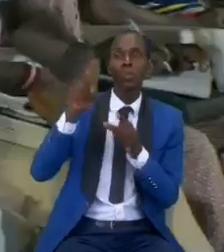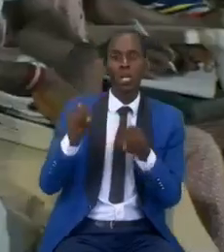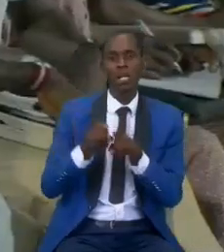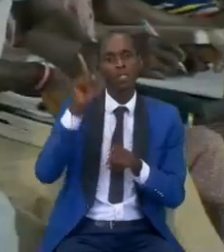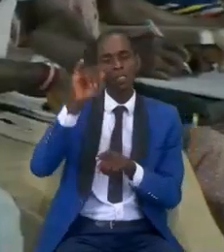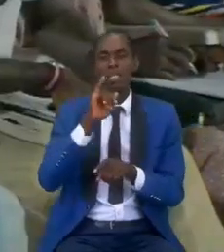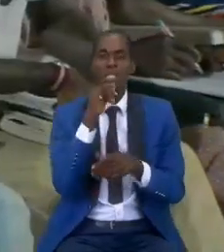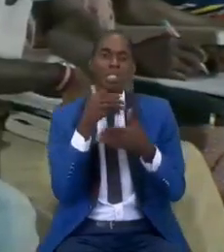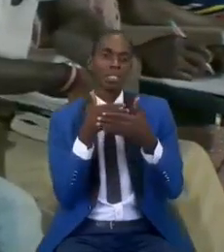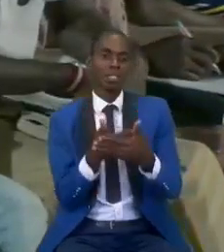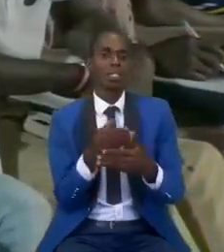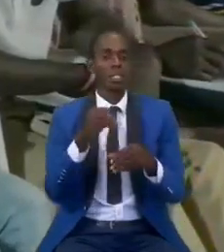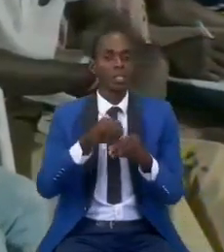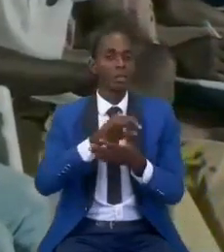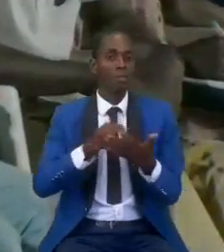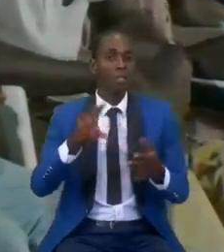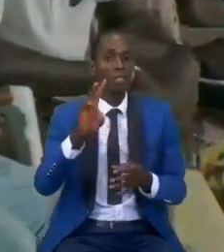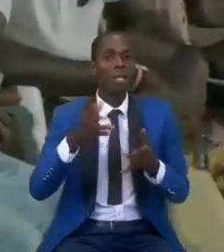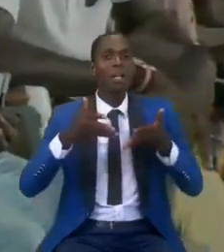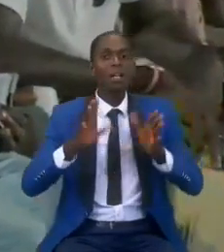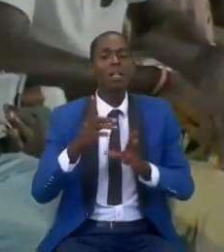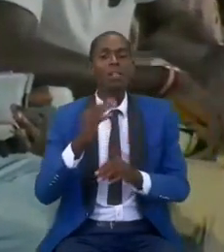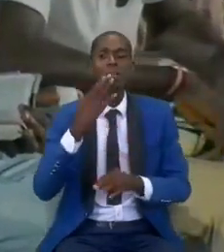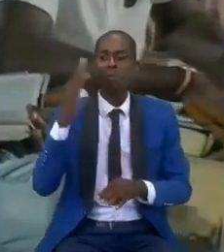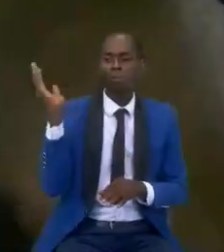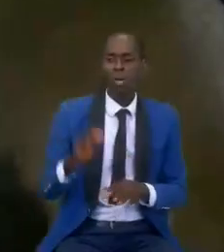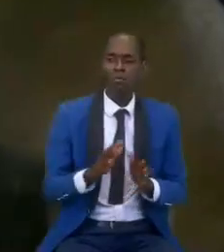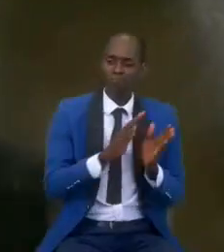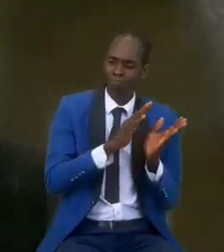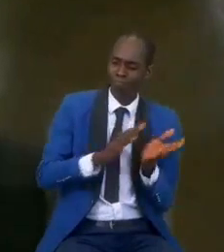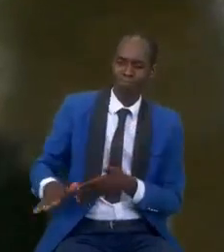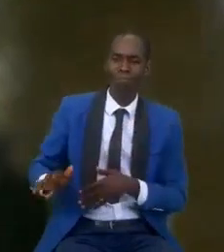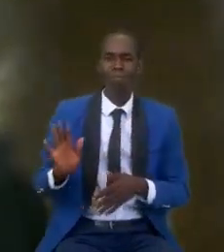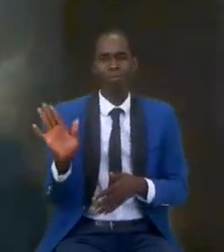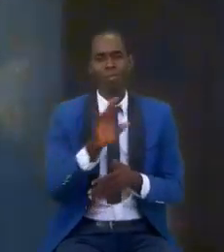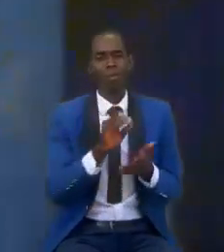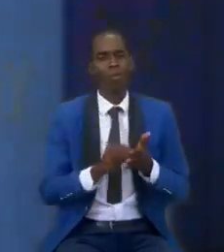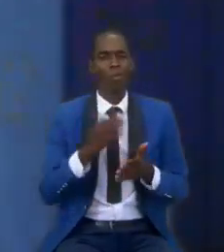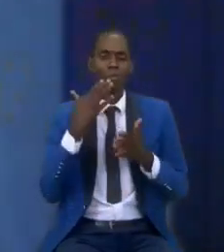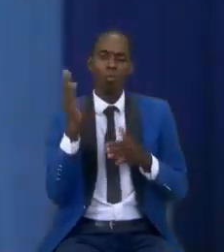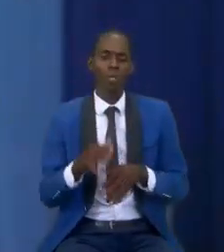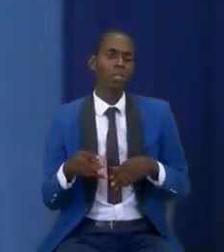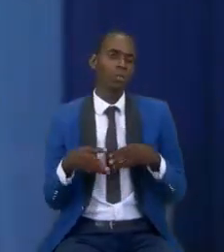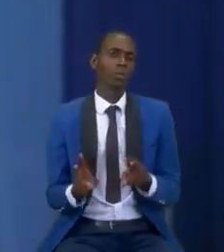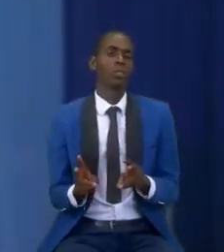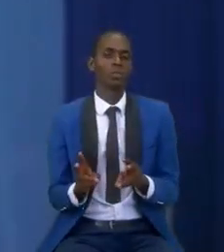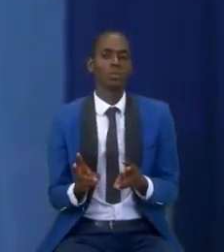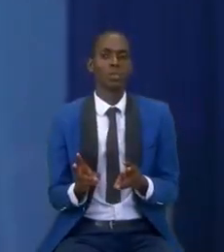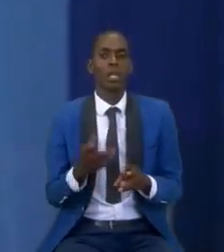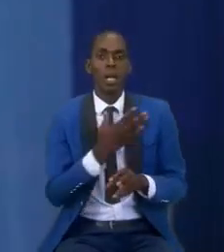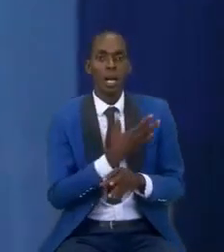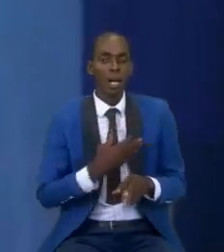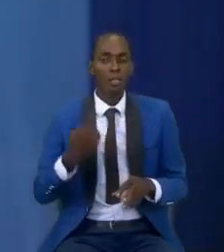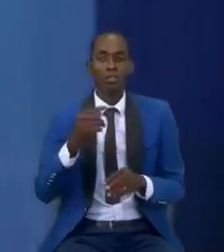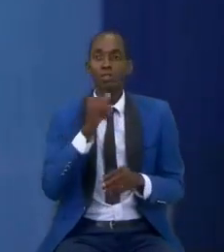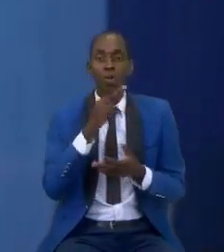way, let the wicked forsake his way, and the righteous man his thoughts, and